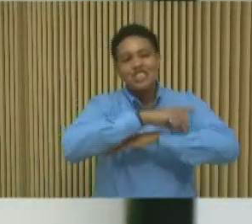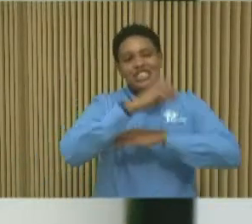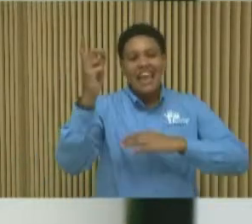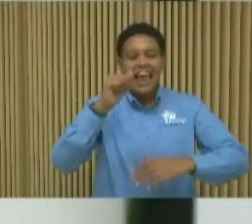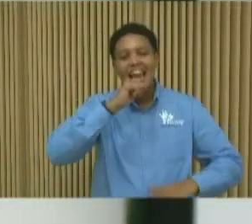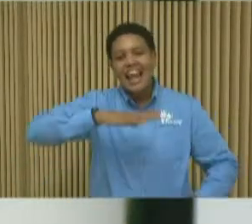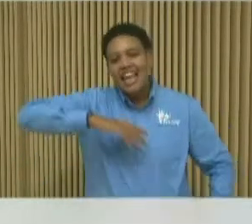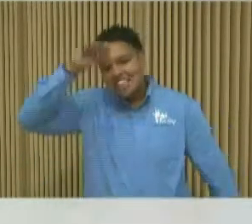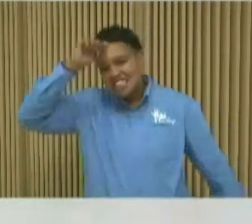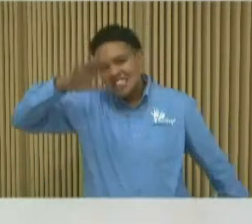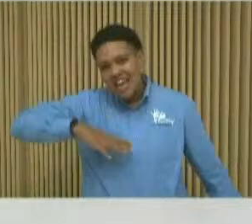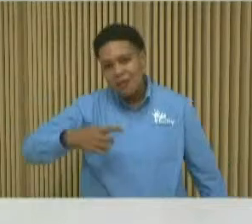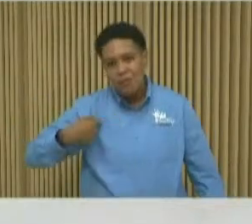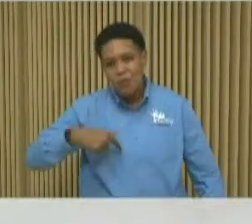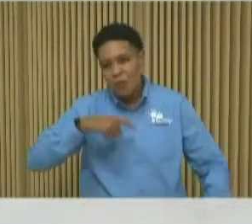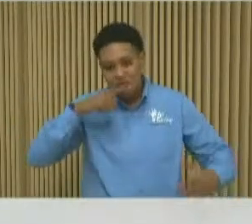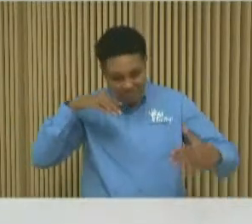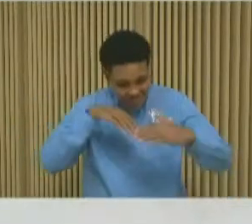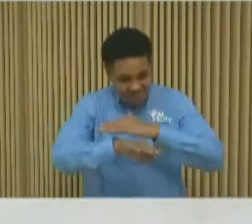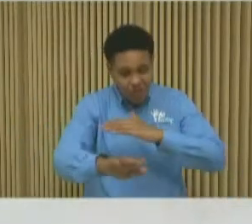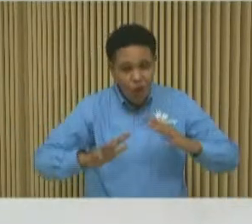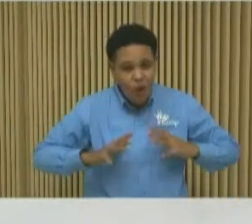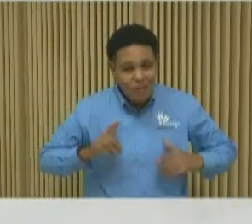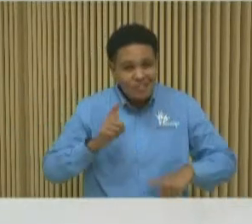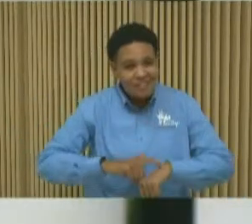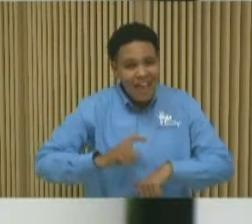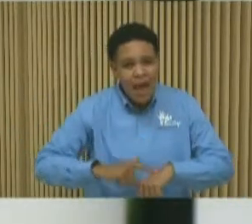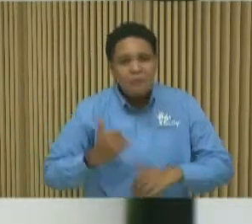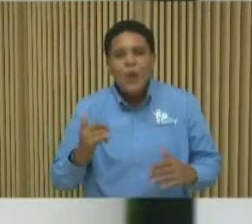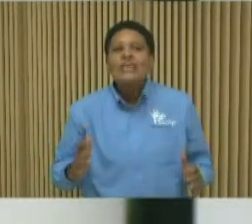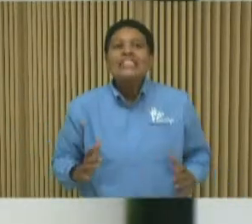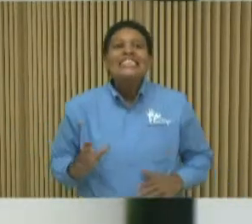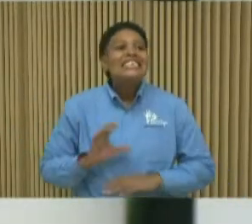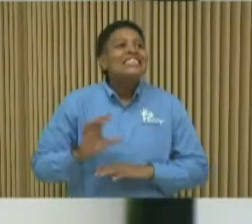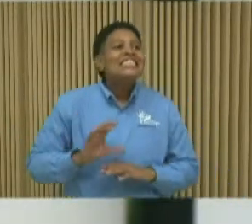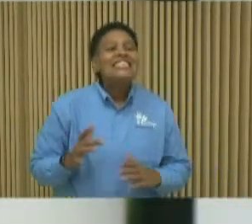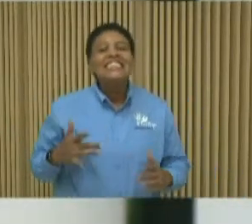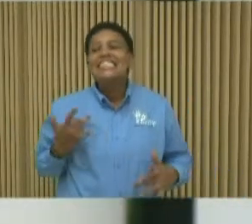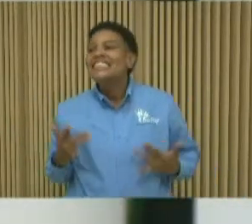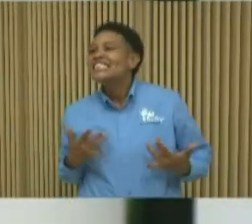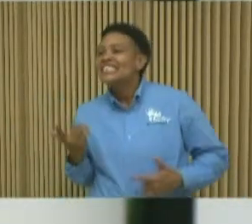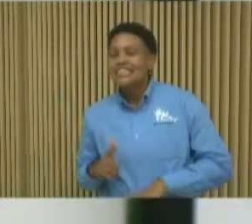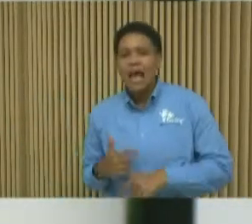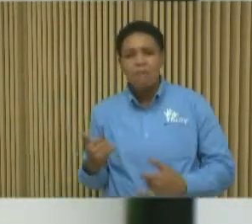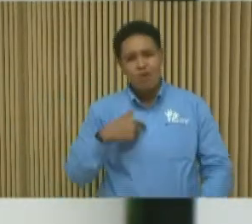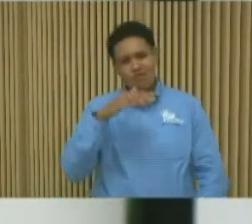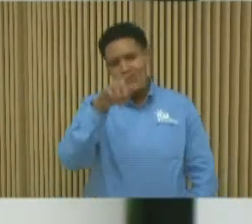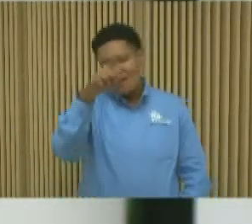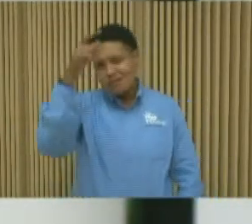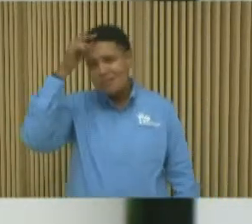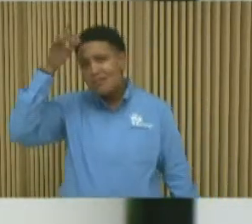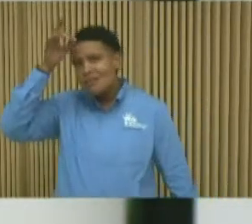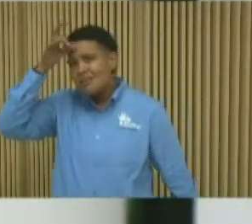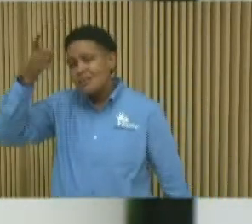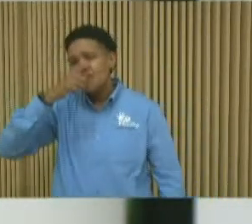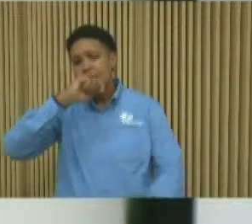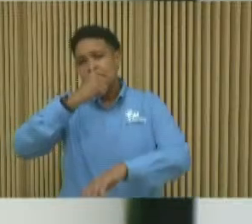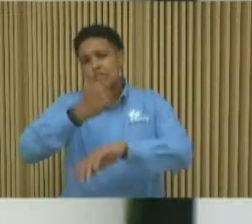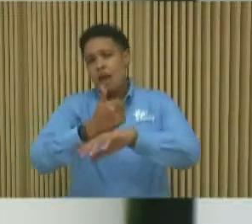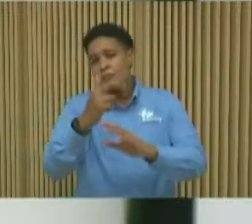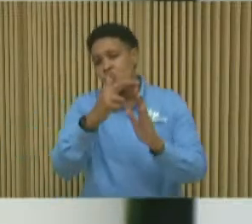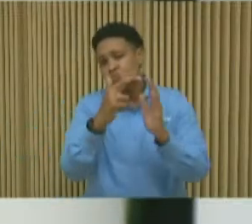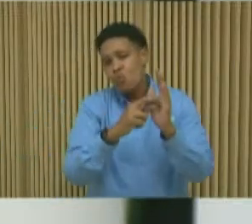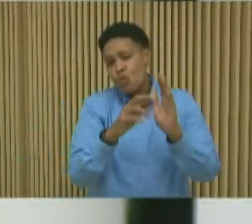Ladies and gentlemen, as we enter the holiday, aka the festive season, we remind you to bear in mind the established